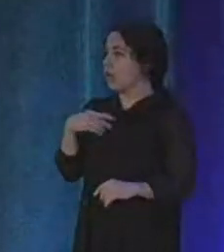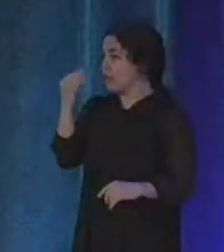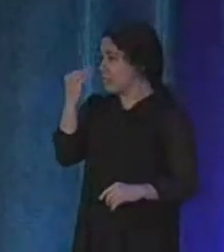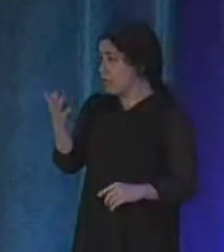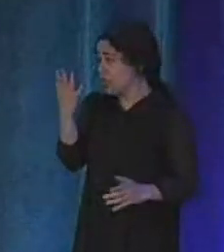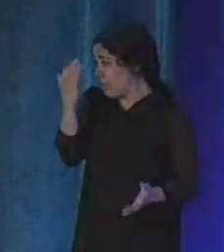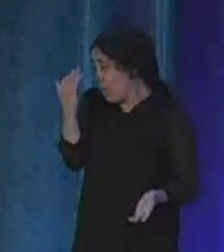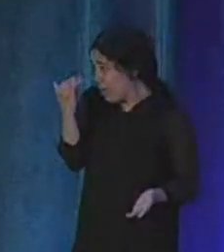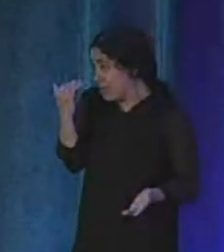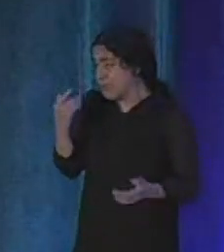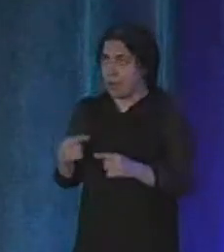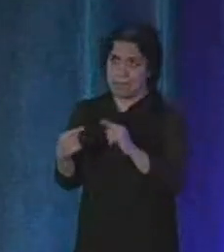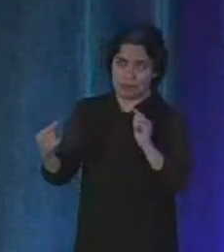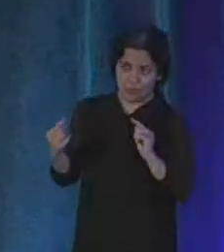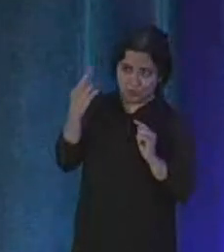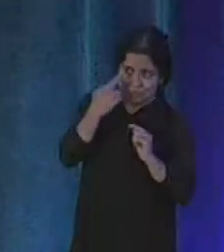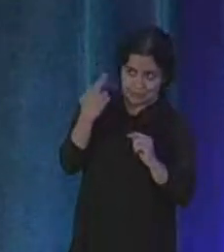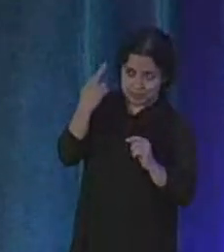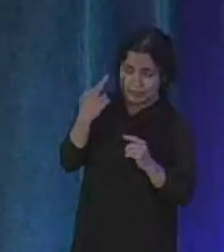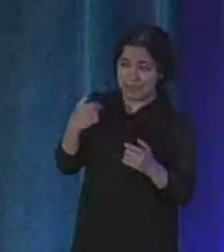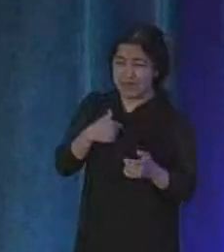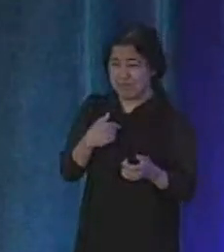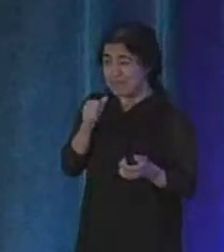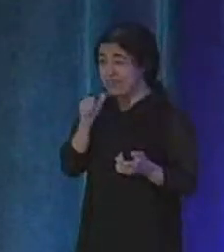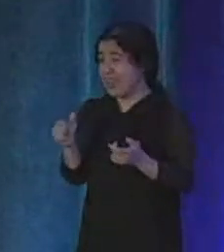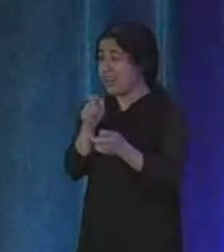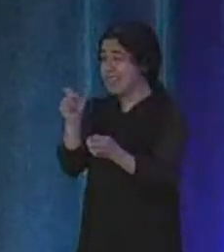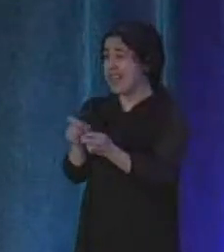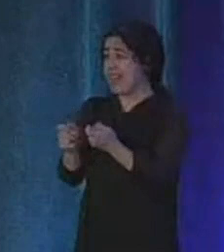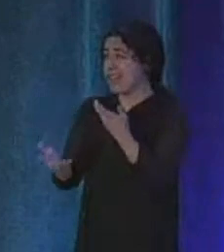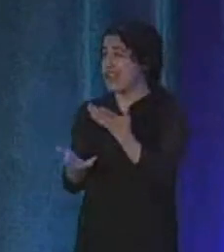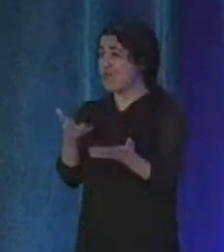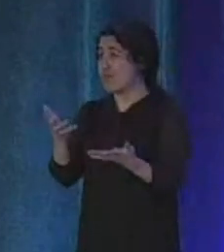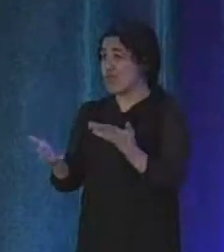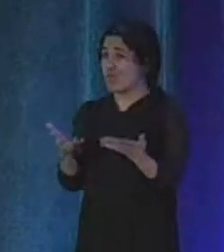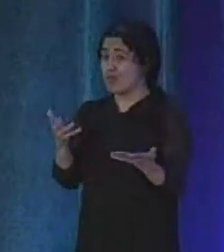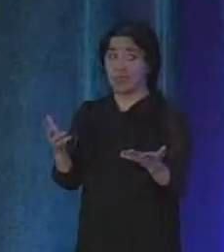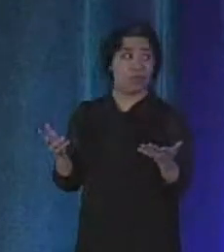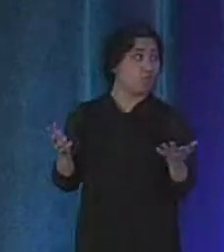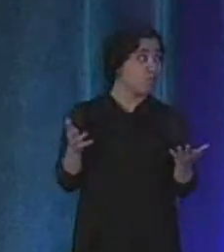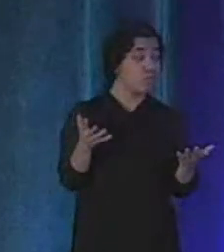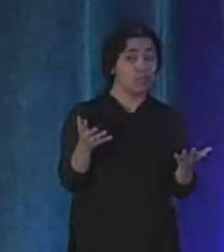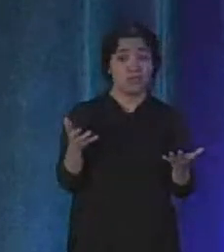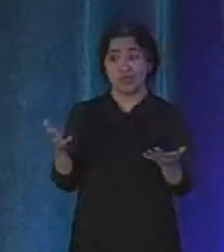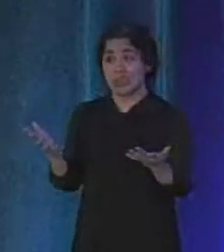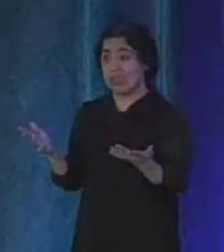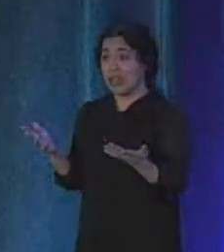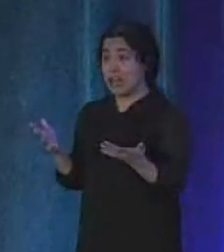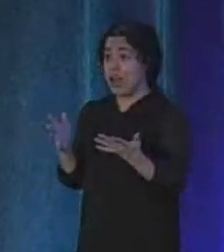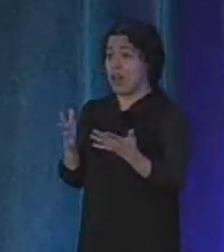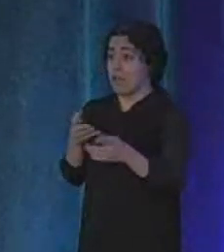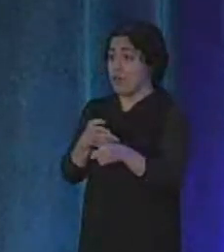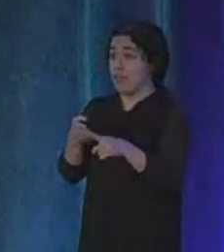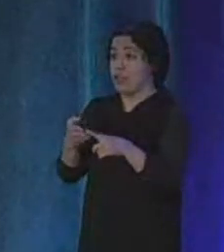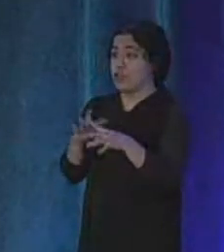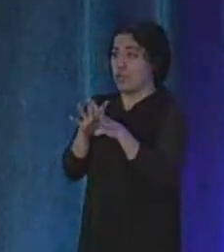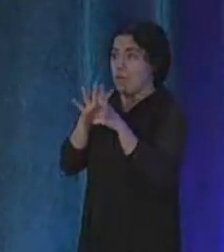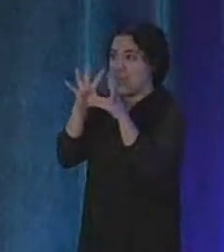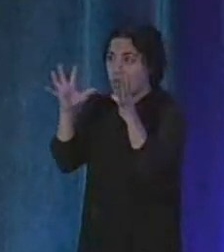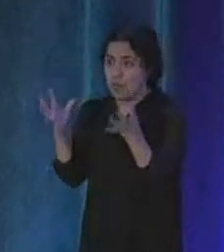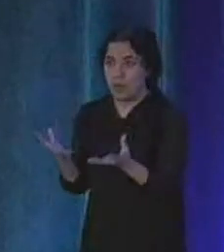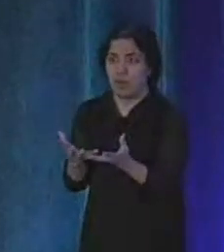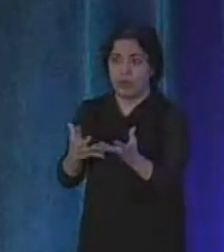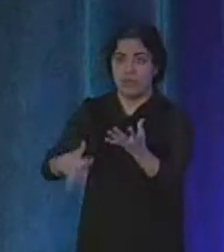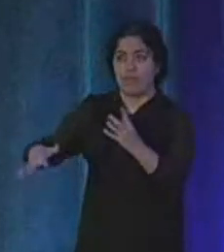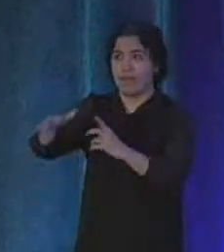opposite. I'm not exactly, if I look around a room full of professional world-class athletes, I